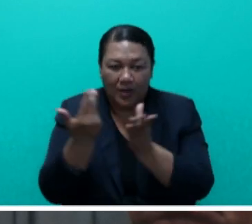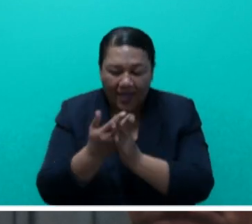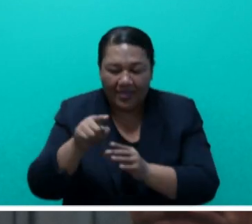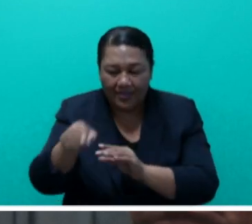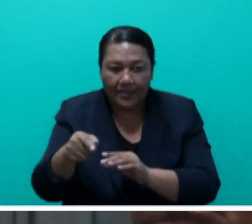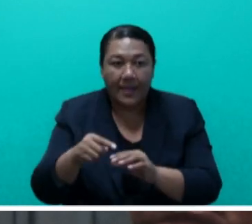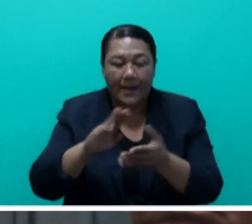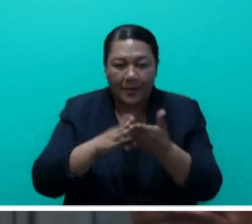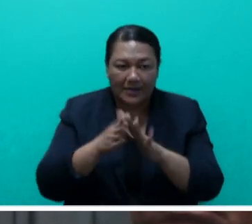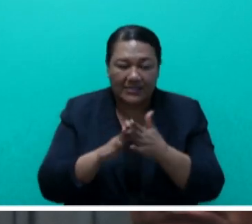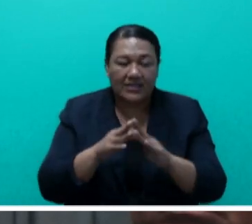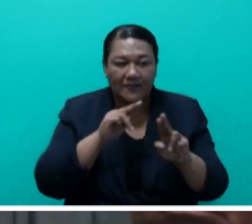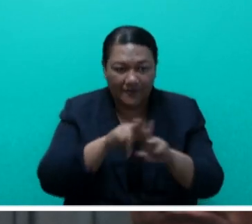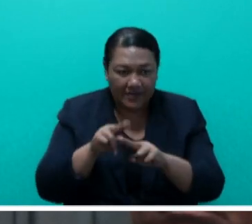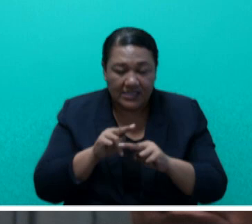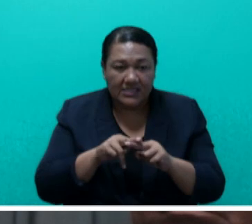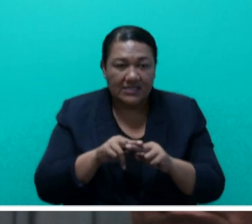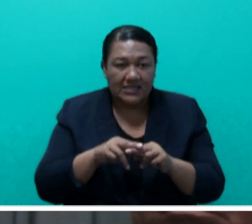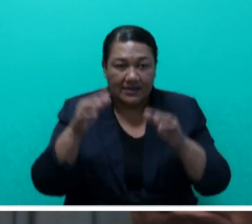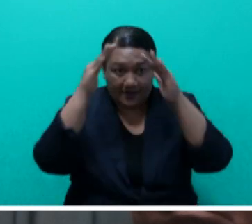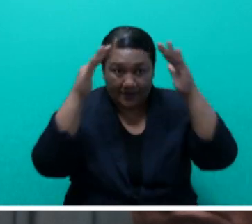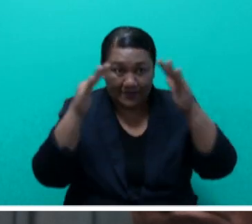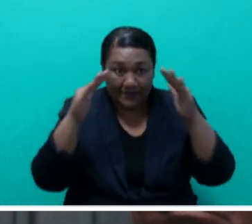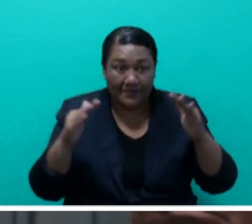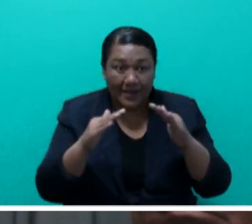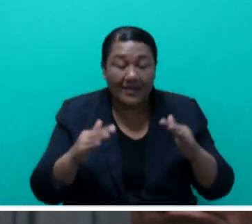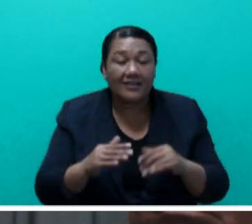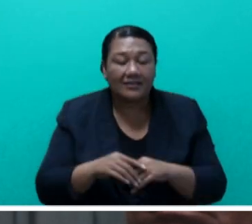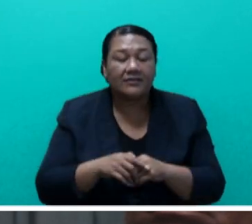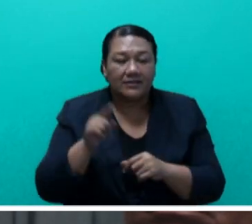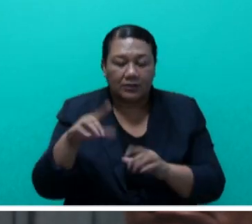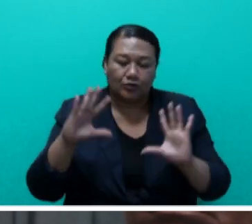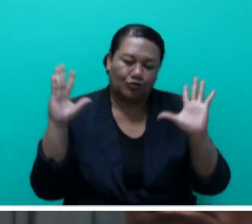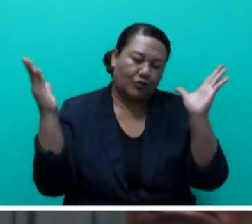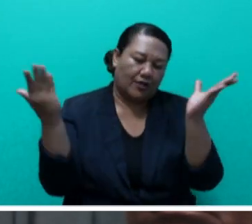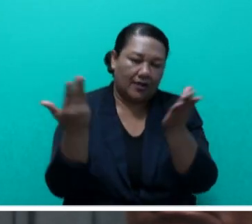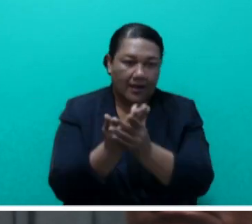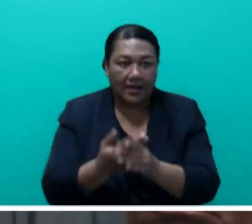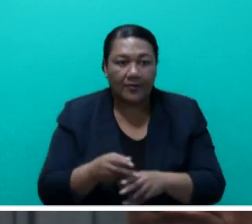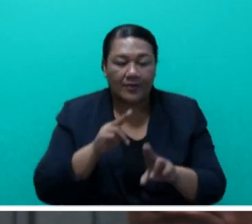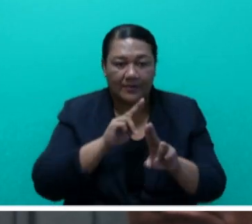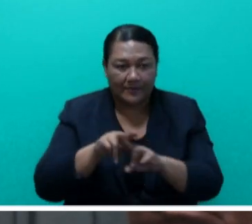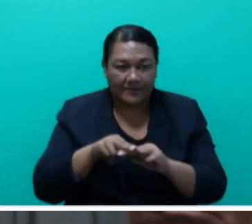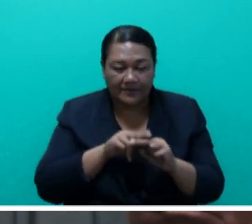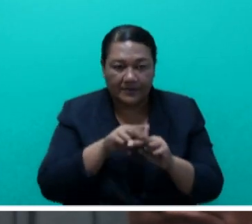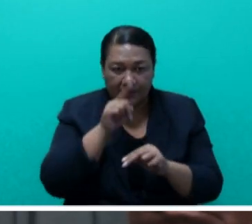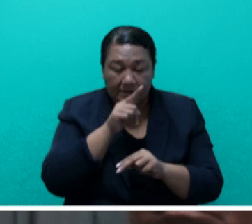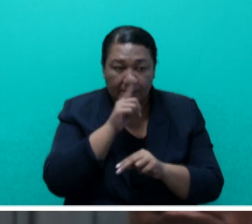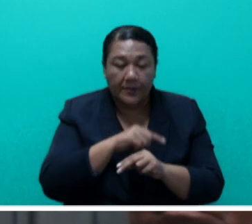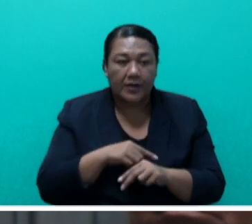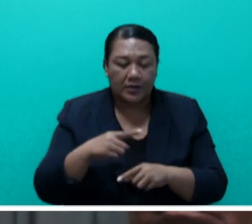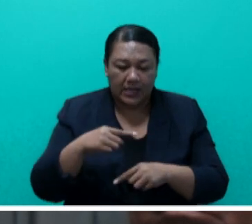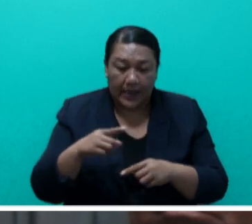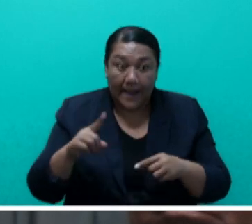and Fiji Hardwood Corporation, and the people of Fiji. However, we also acknowledge that there are challenges that we continue to